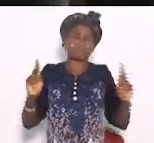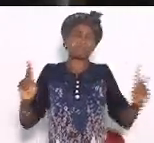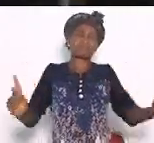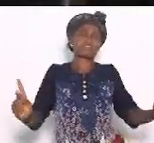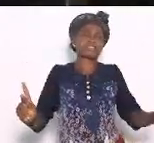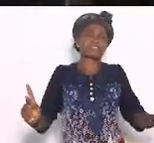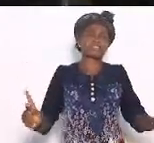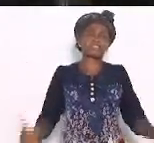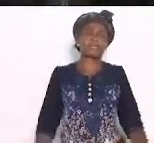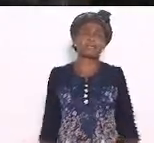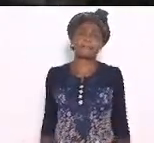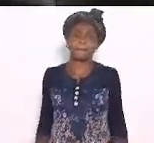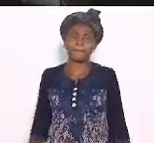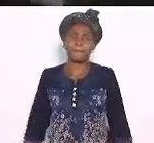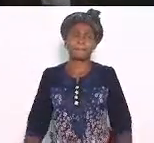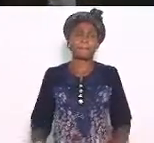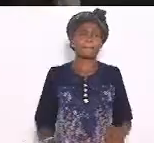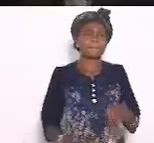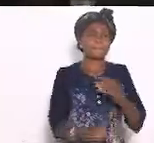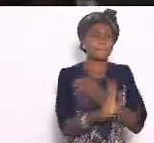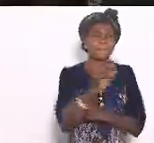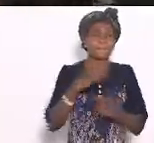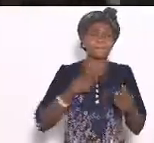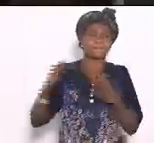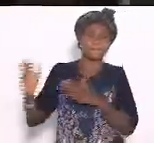promom oh god